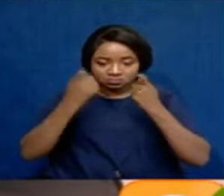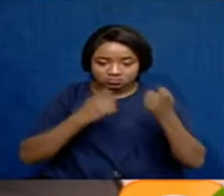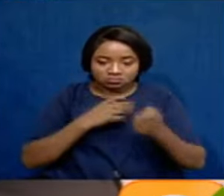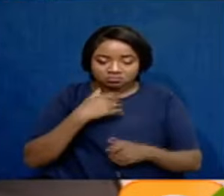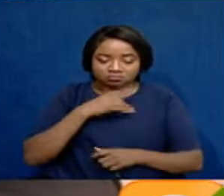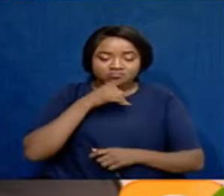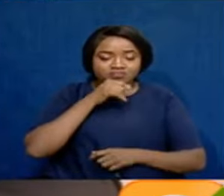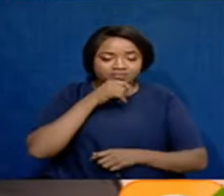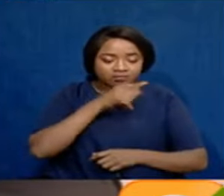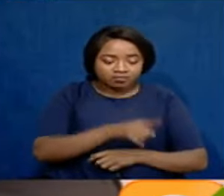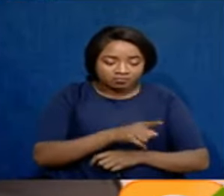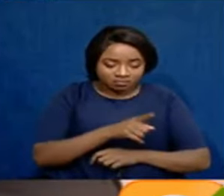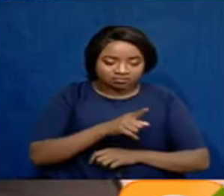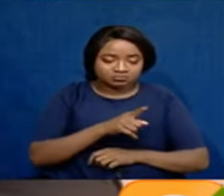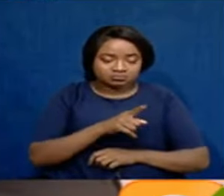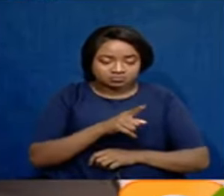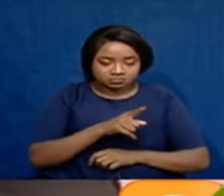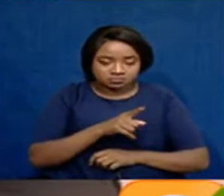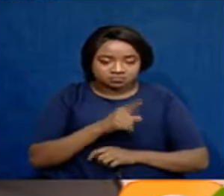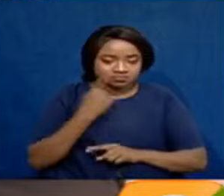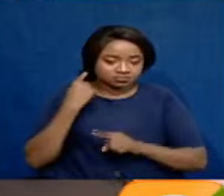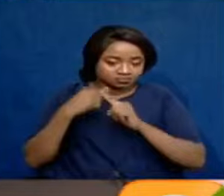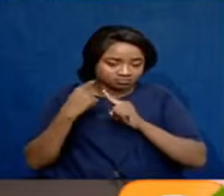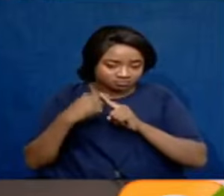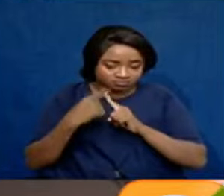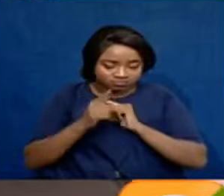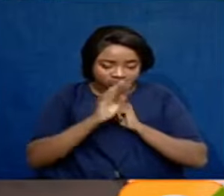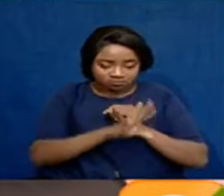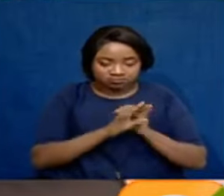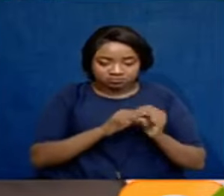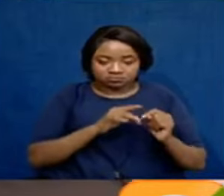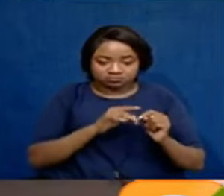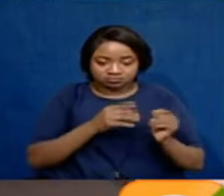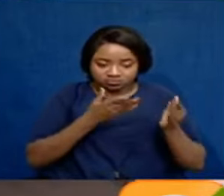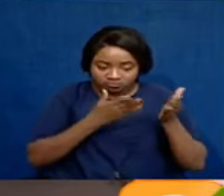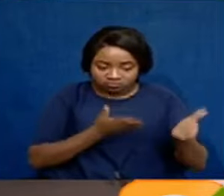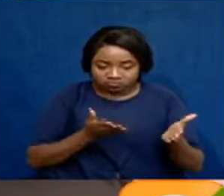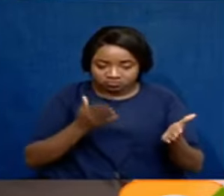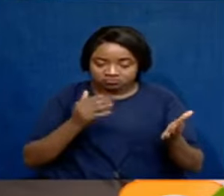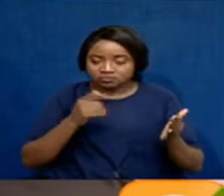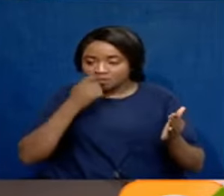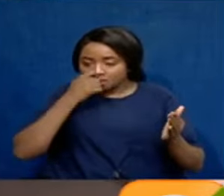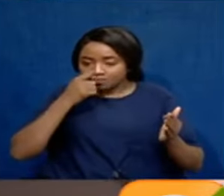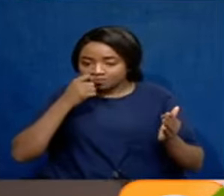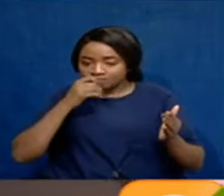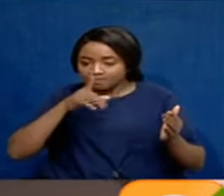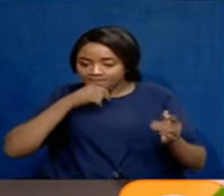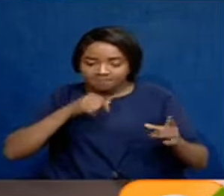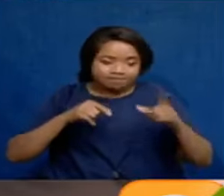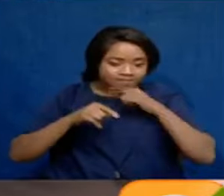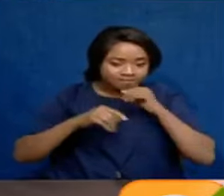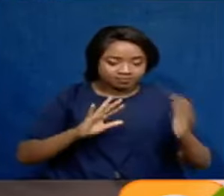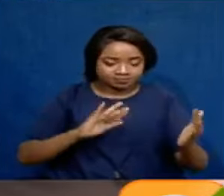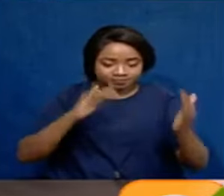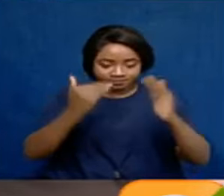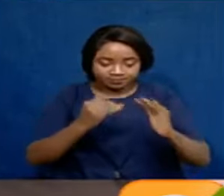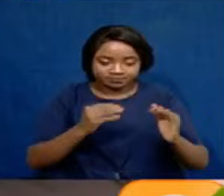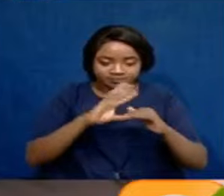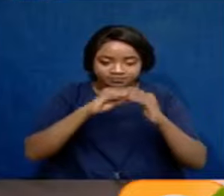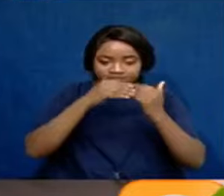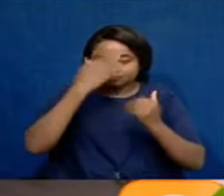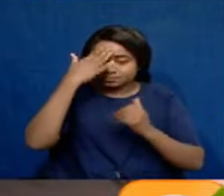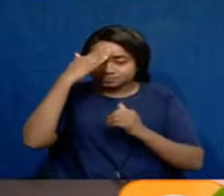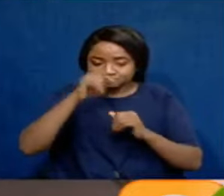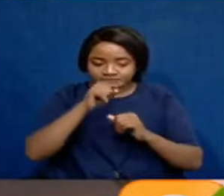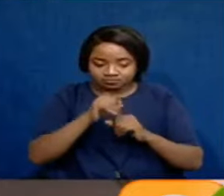male lived experience. Why? Because it would be easier for them to have a peer-to-peer approach in spreading the awareness on